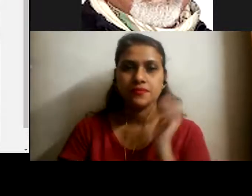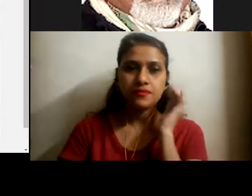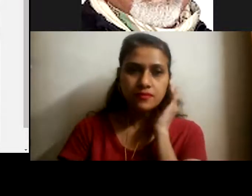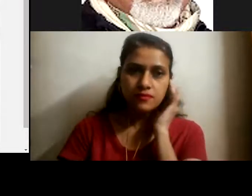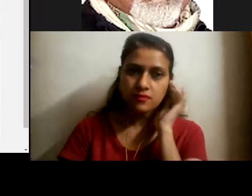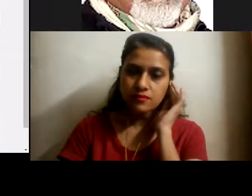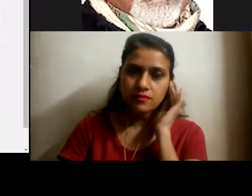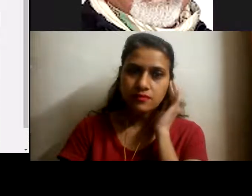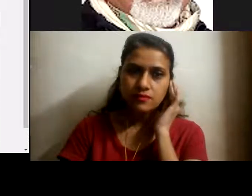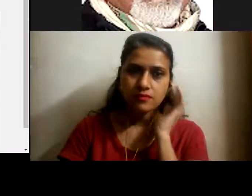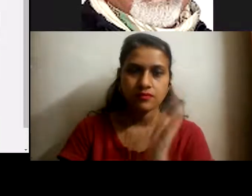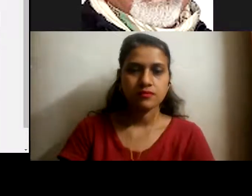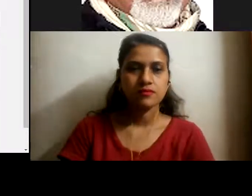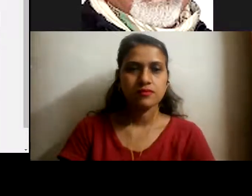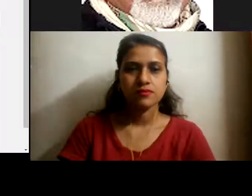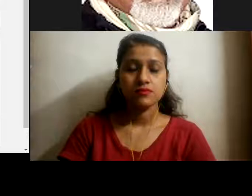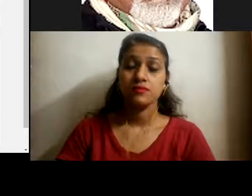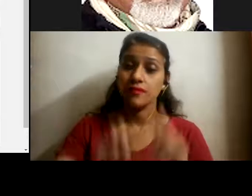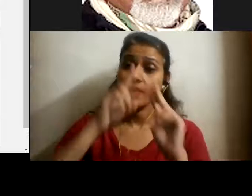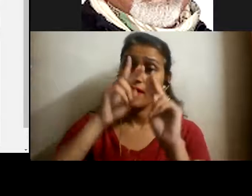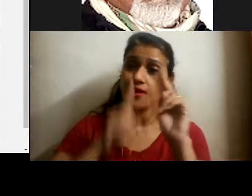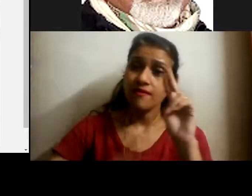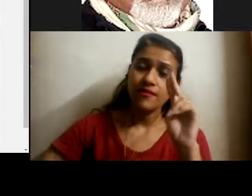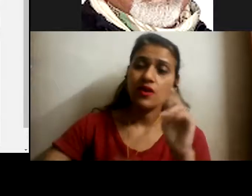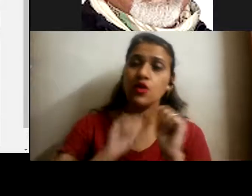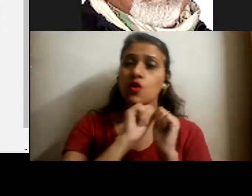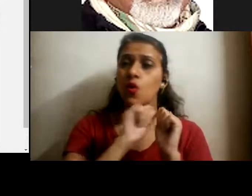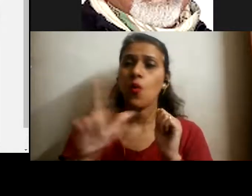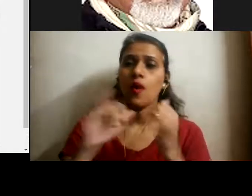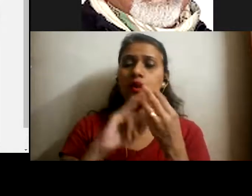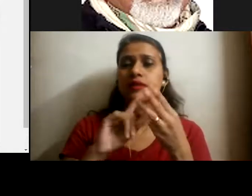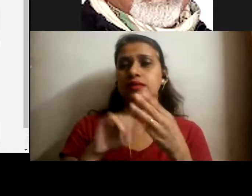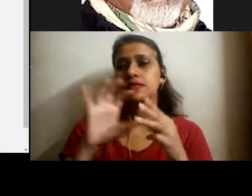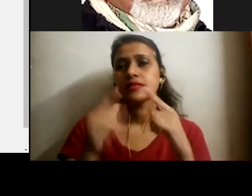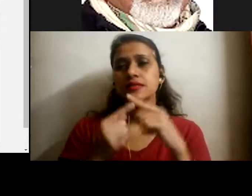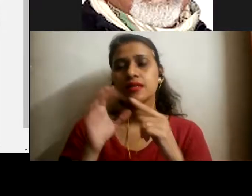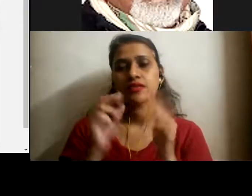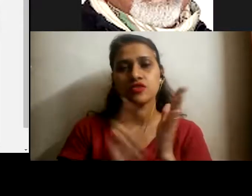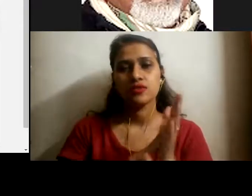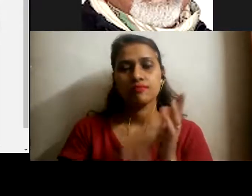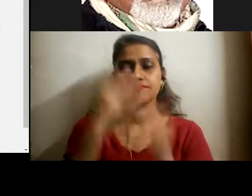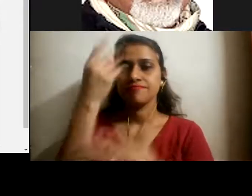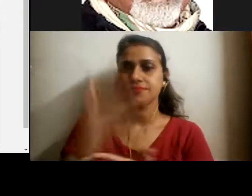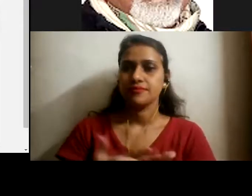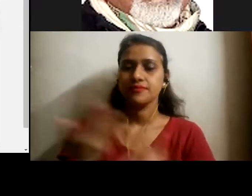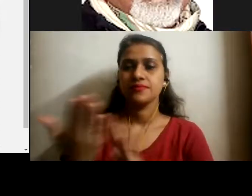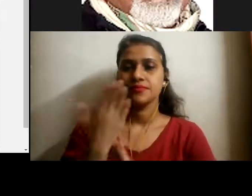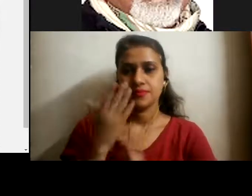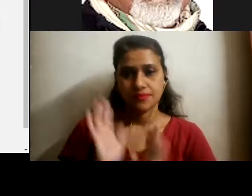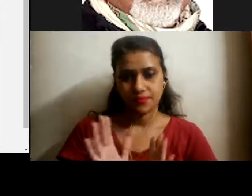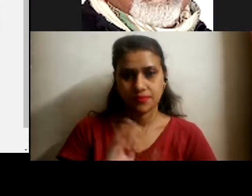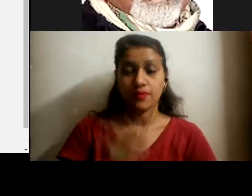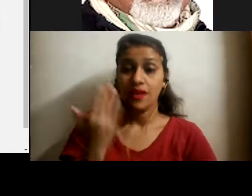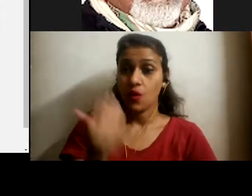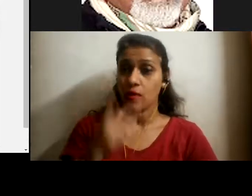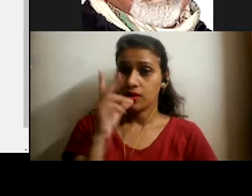You will find all the sections. So basically the entire Bare Act is given. And now you can again press